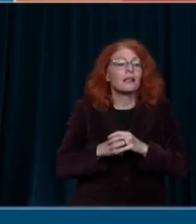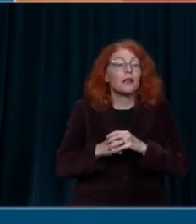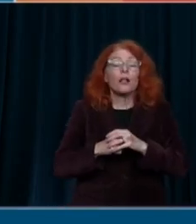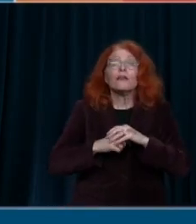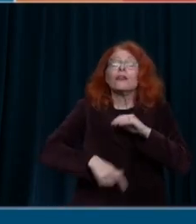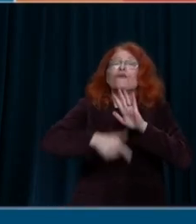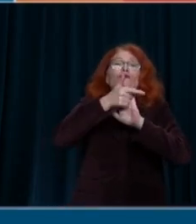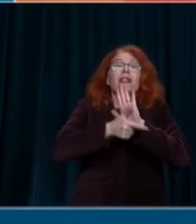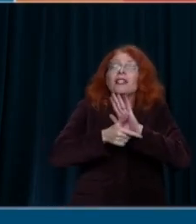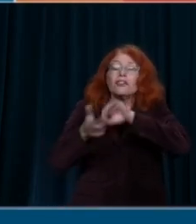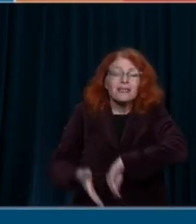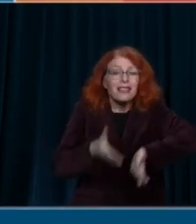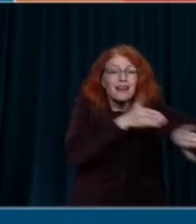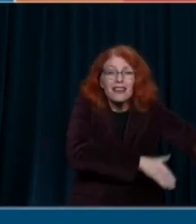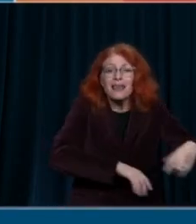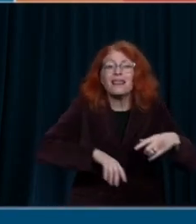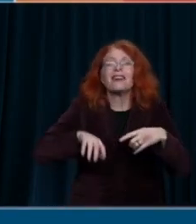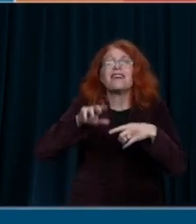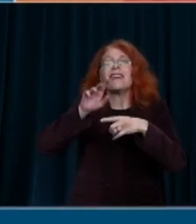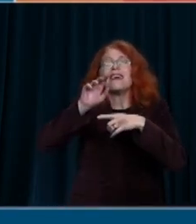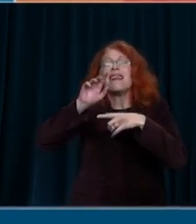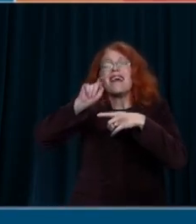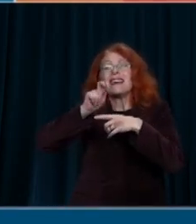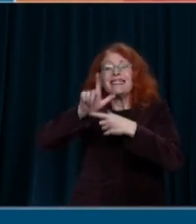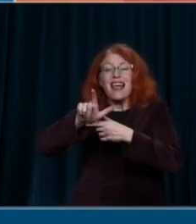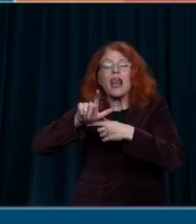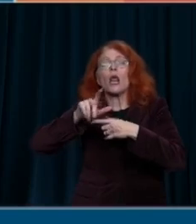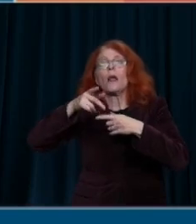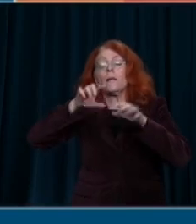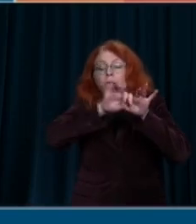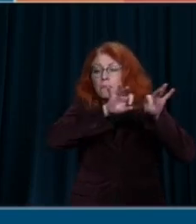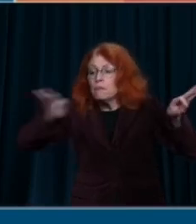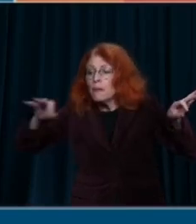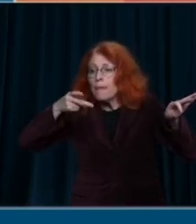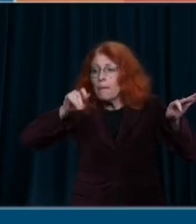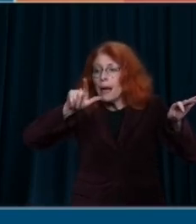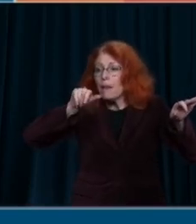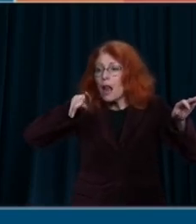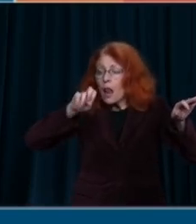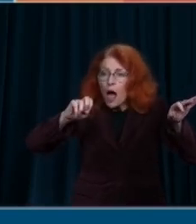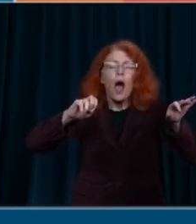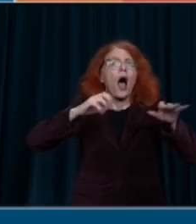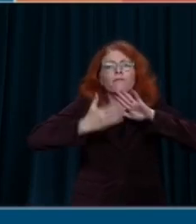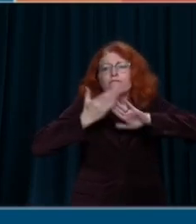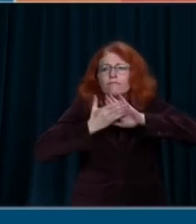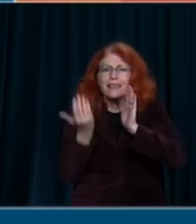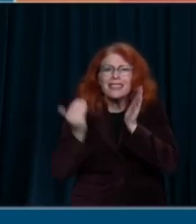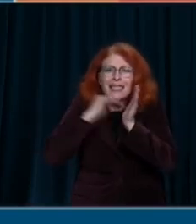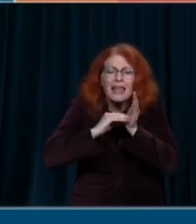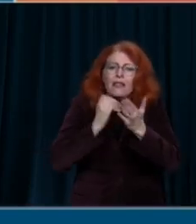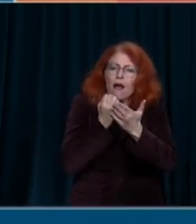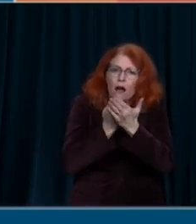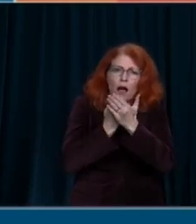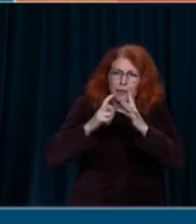regulations out of the way, get our Excel pipeline working back again, get our country flowing, get the economy back